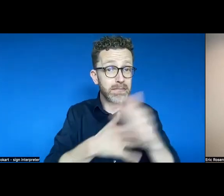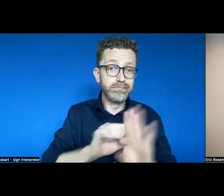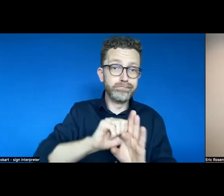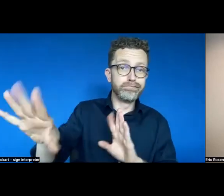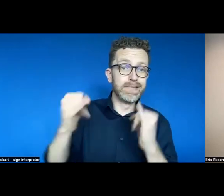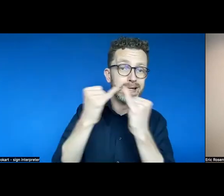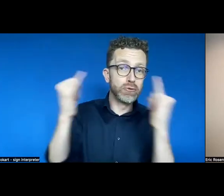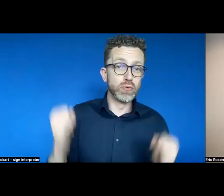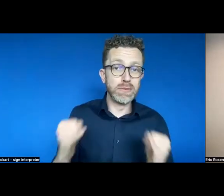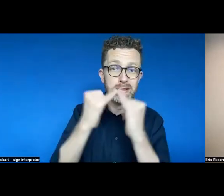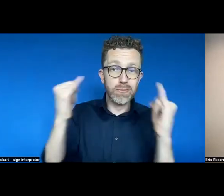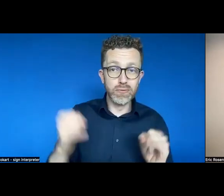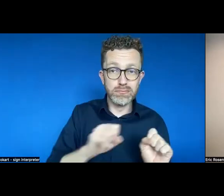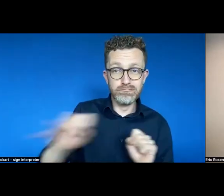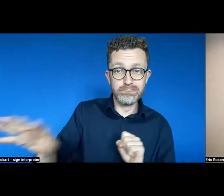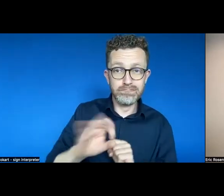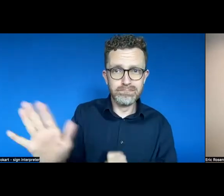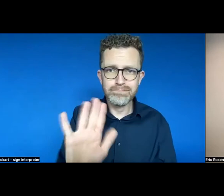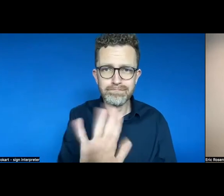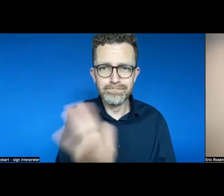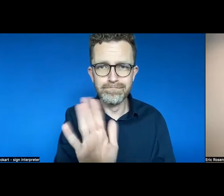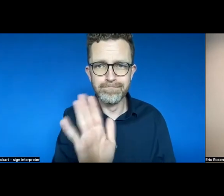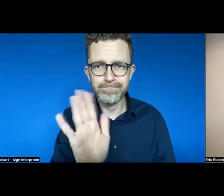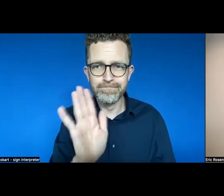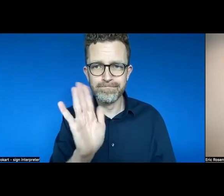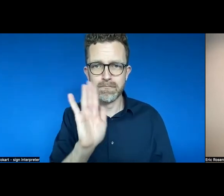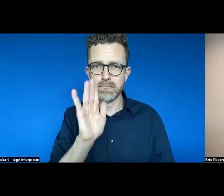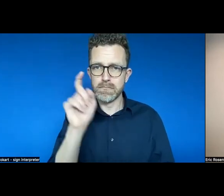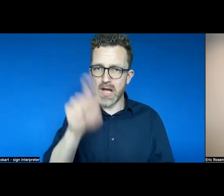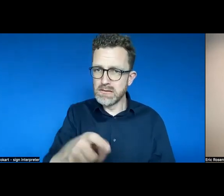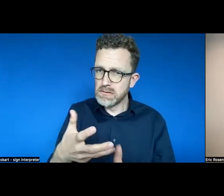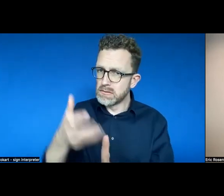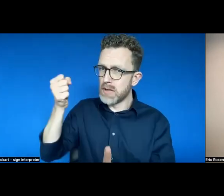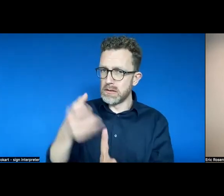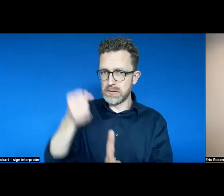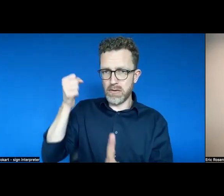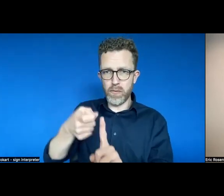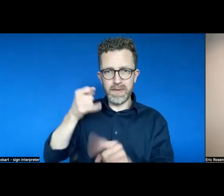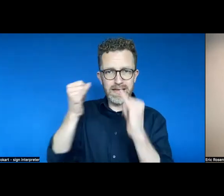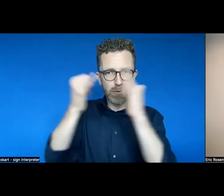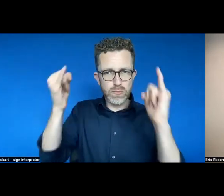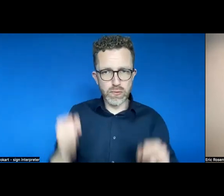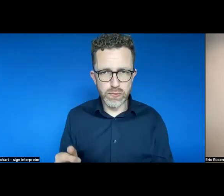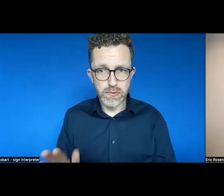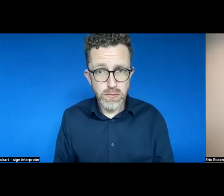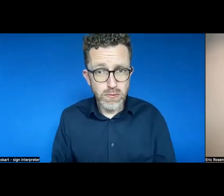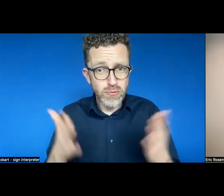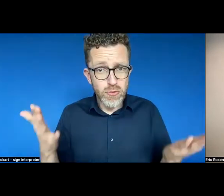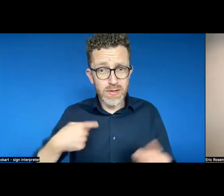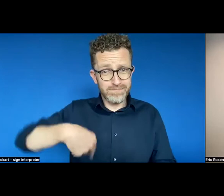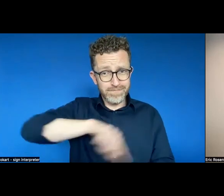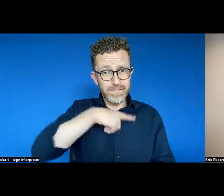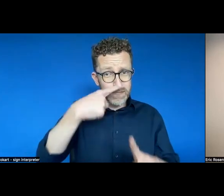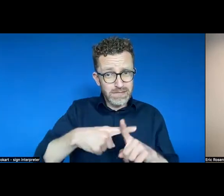end. It is no longer acceptable. If Ukraine wants to be accepted as a democracy, and